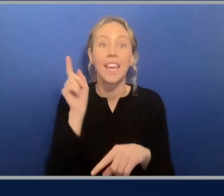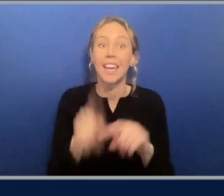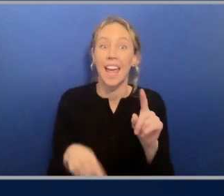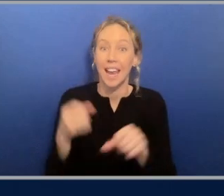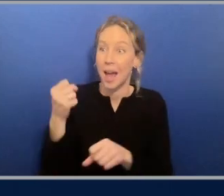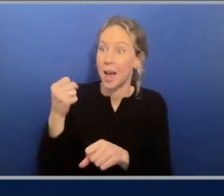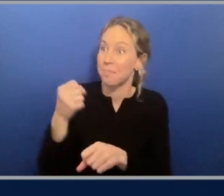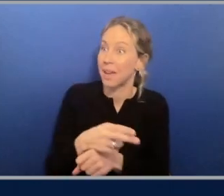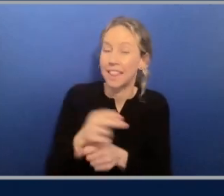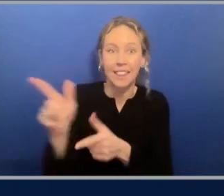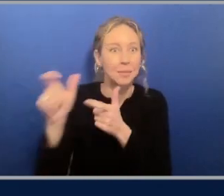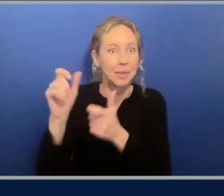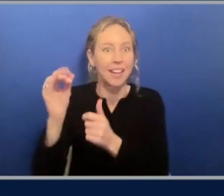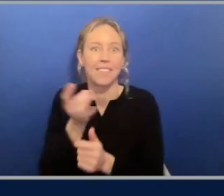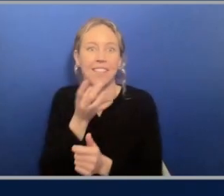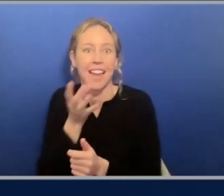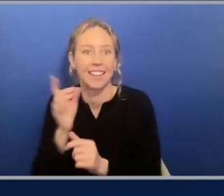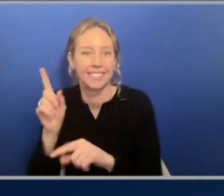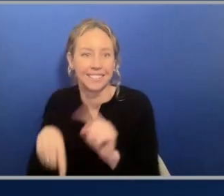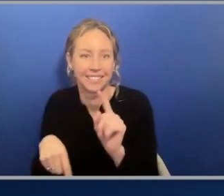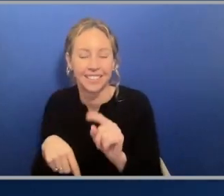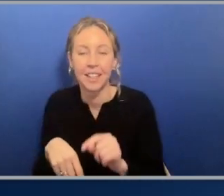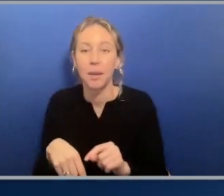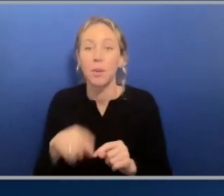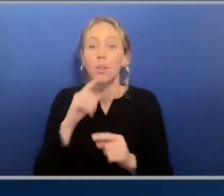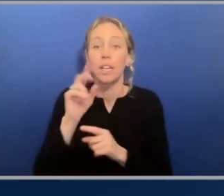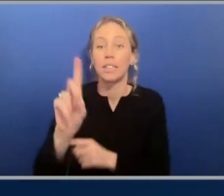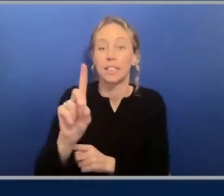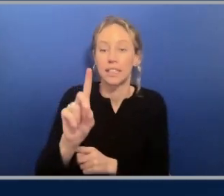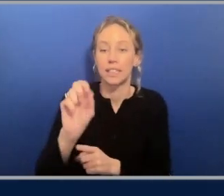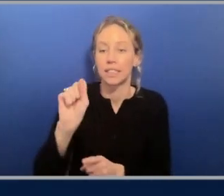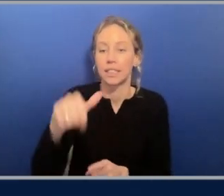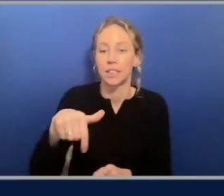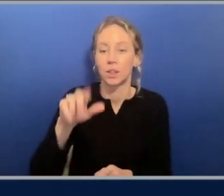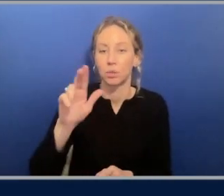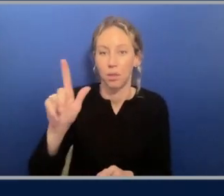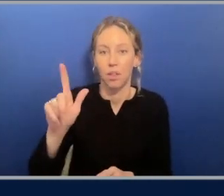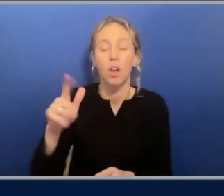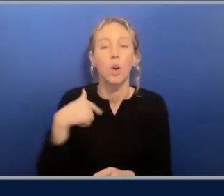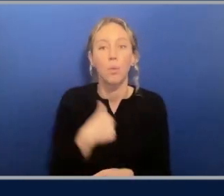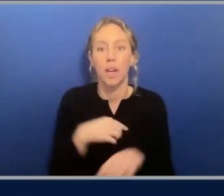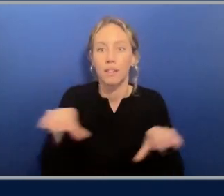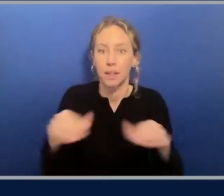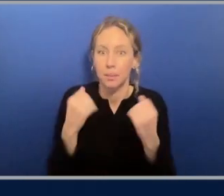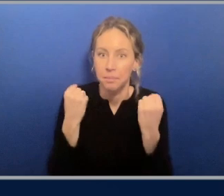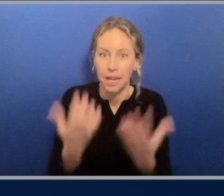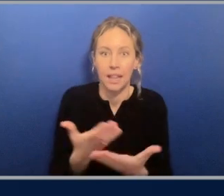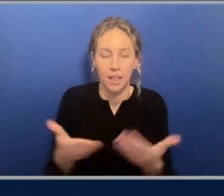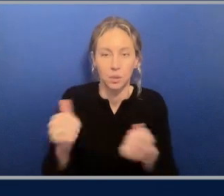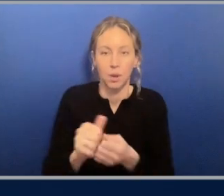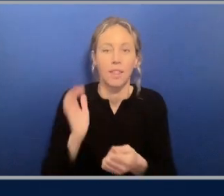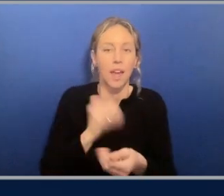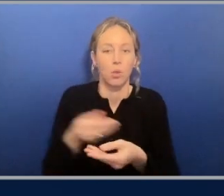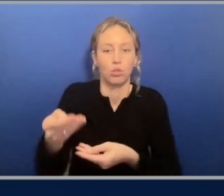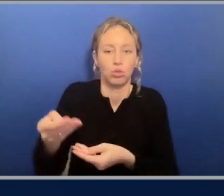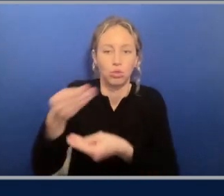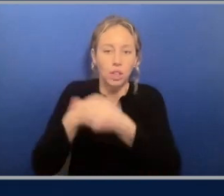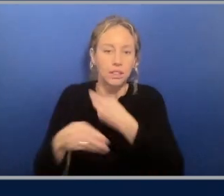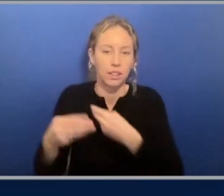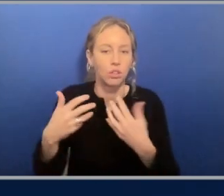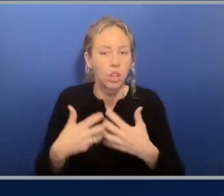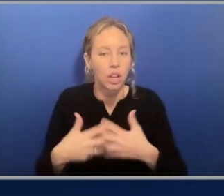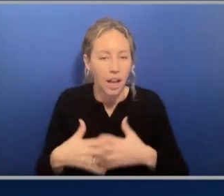right? But with DSQL, we have done many innovations within our transaction engine, if you will, right? So with